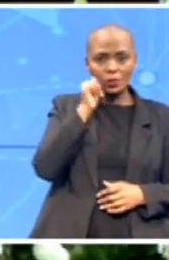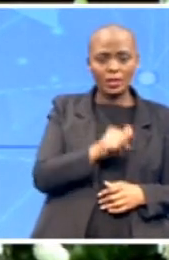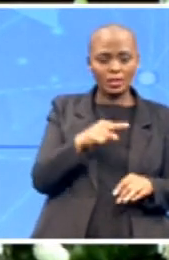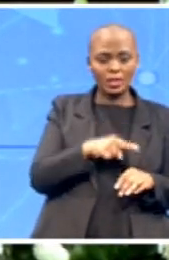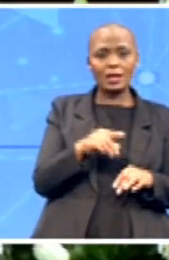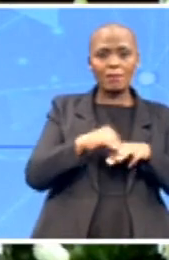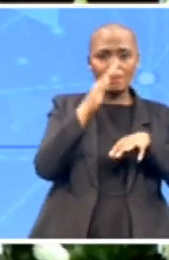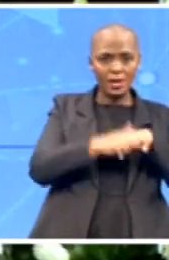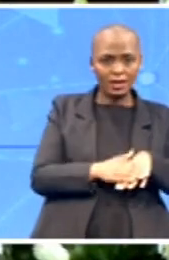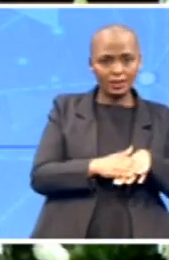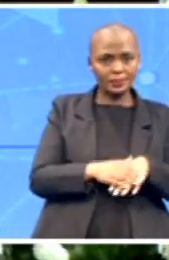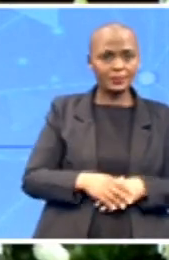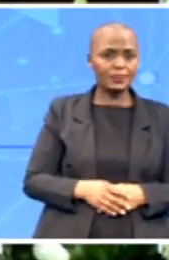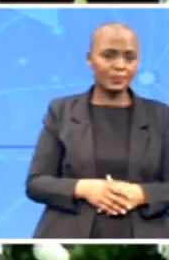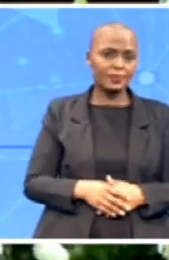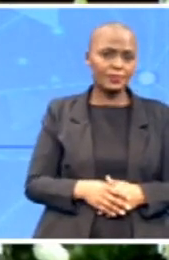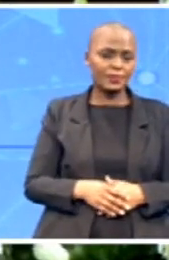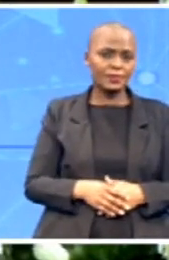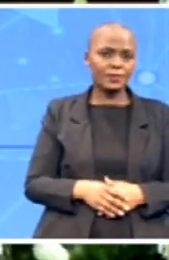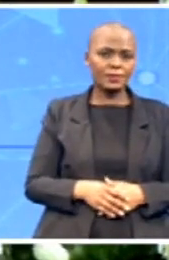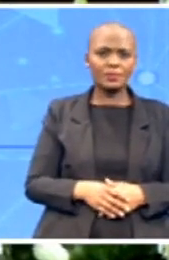Cecilia, Komphela was a man.